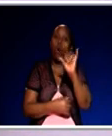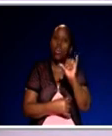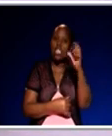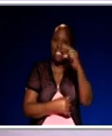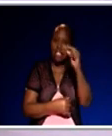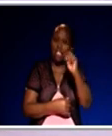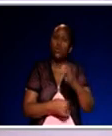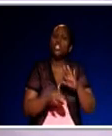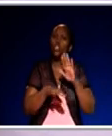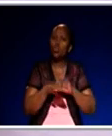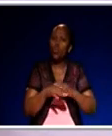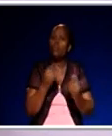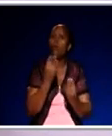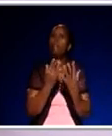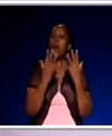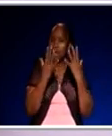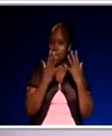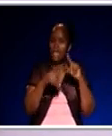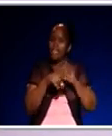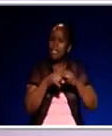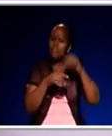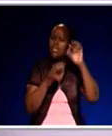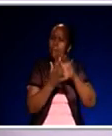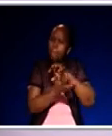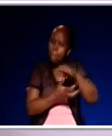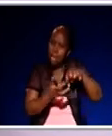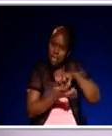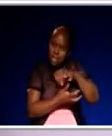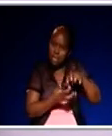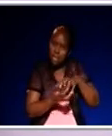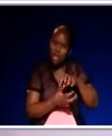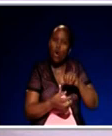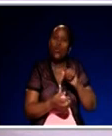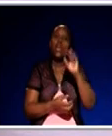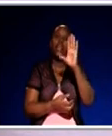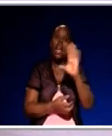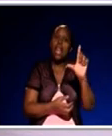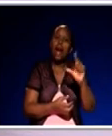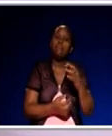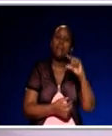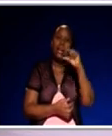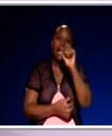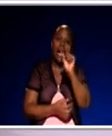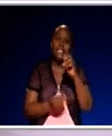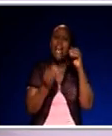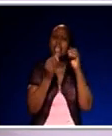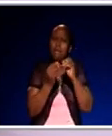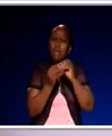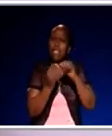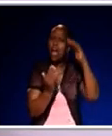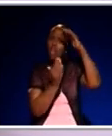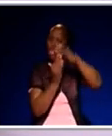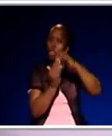is necessary for combustion, when it mixes with the laboratory gases and they meet on the top of the